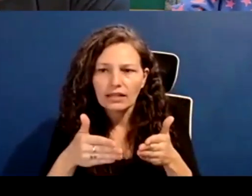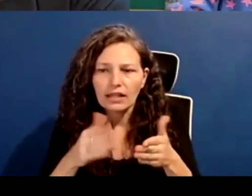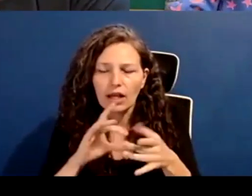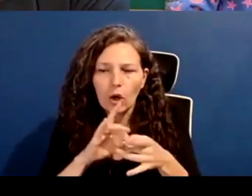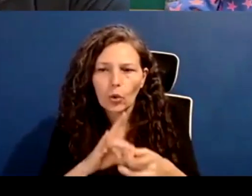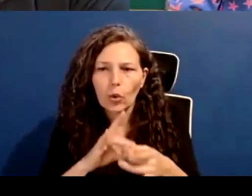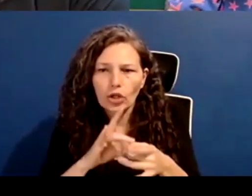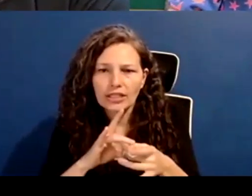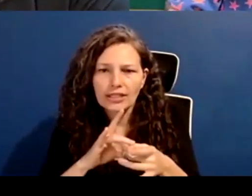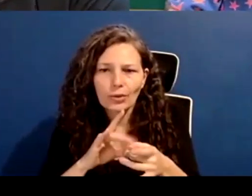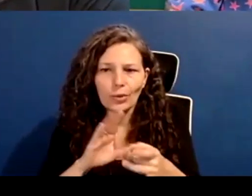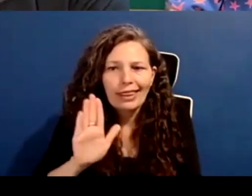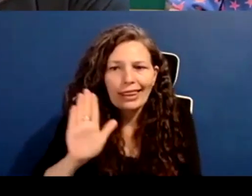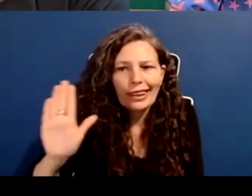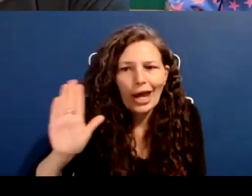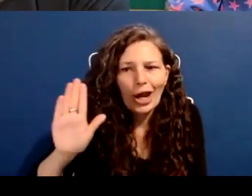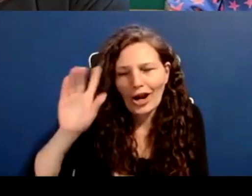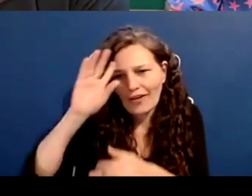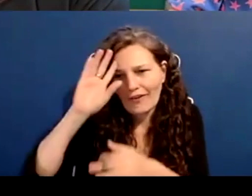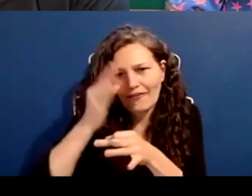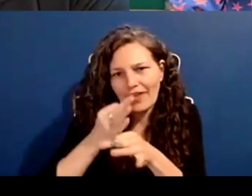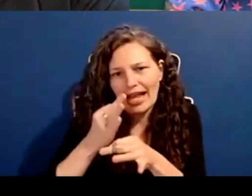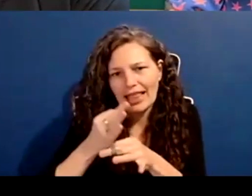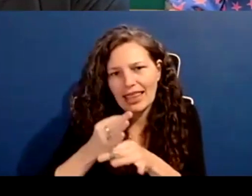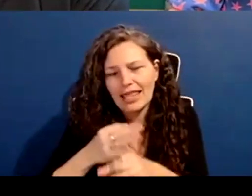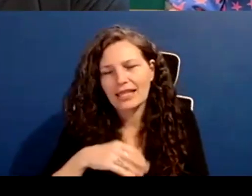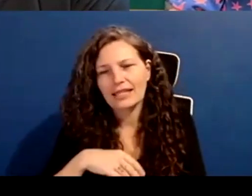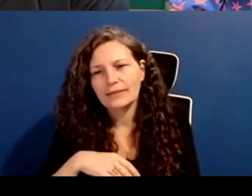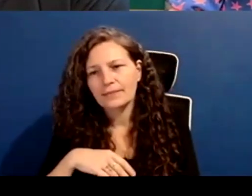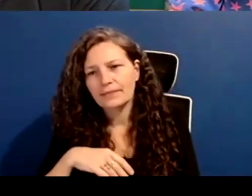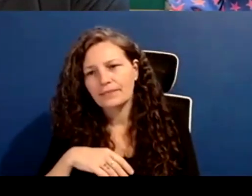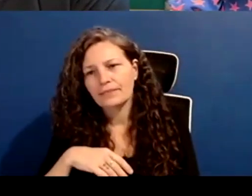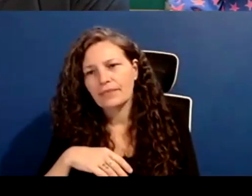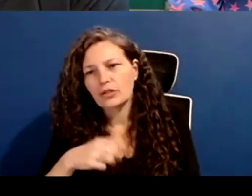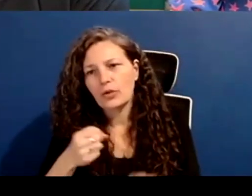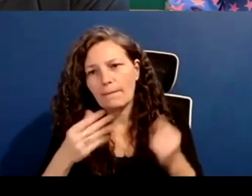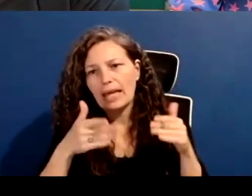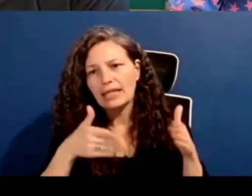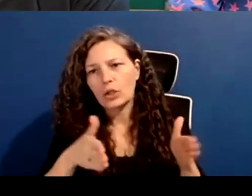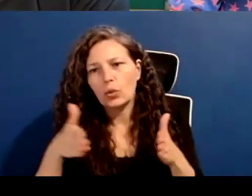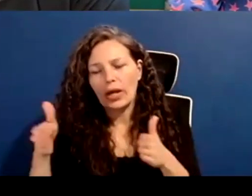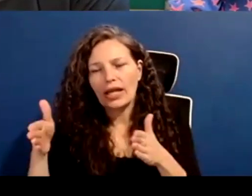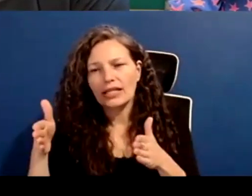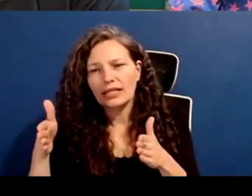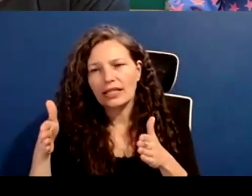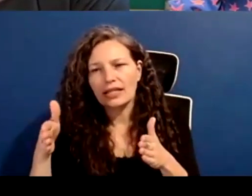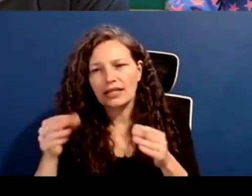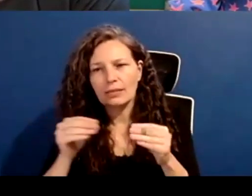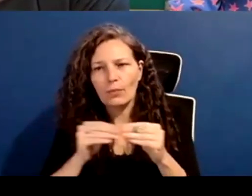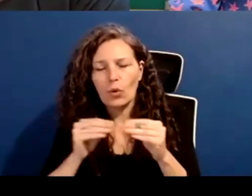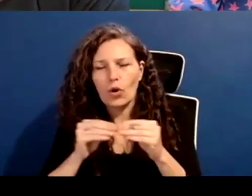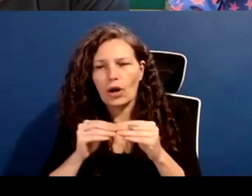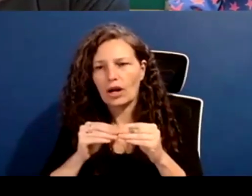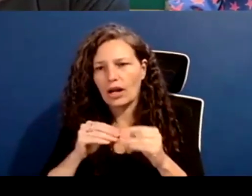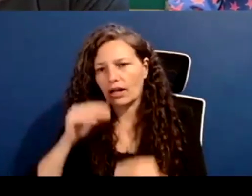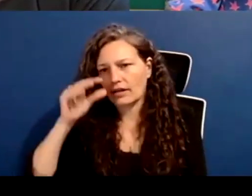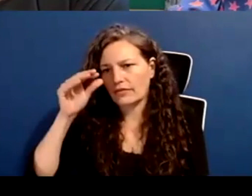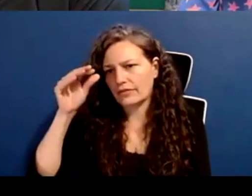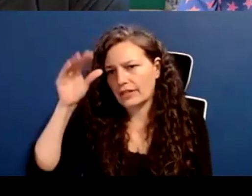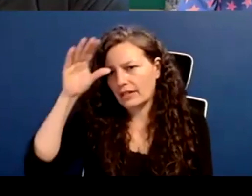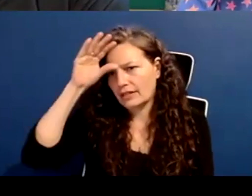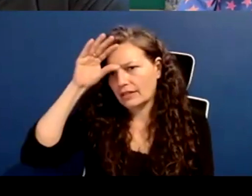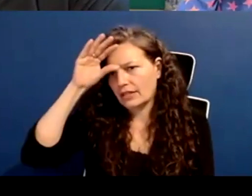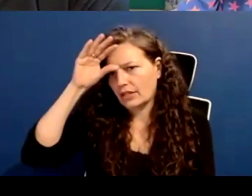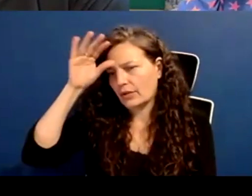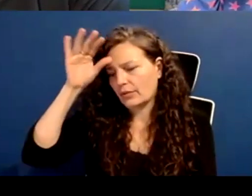faith, right? And so in a lot of ways, it's paternalistic, which is a key feature of